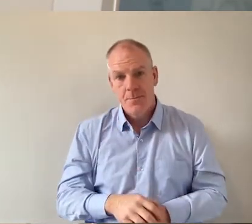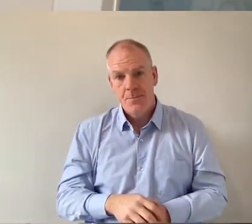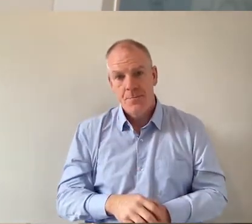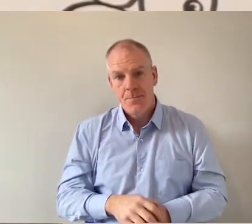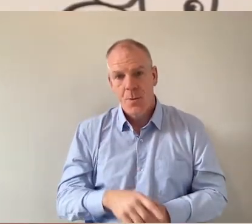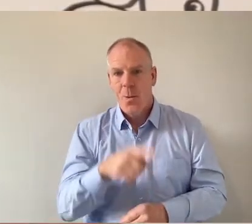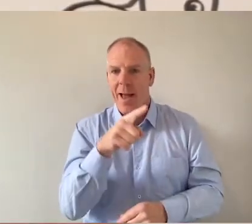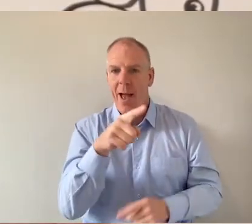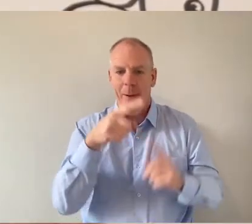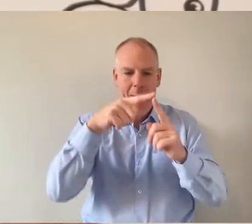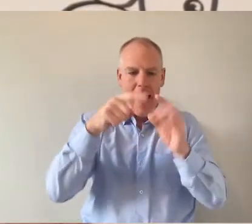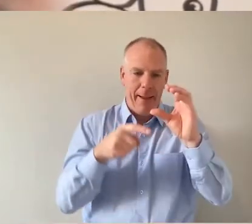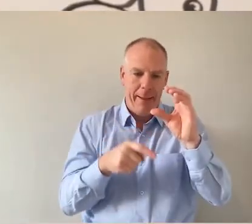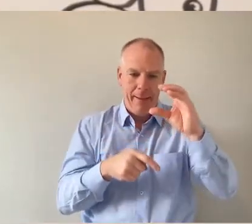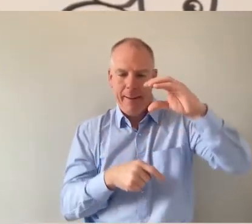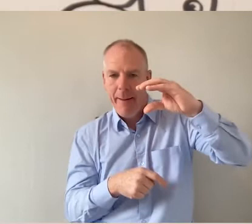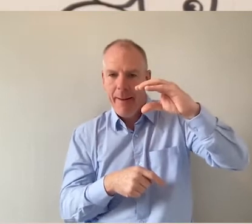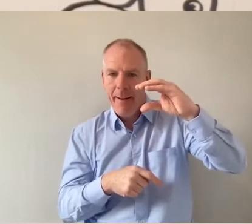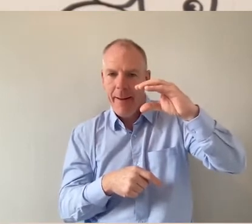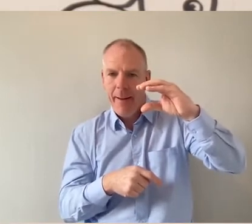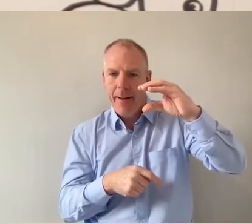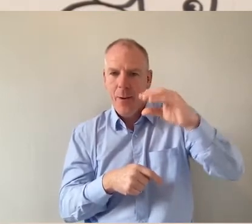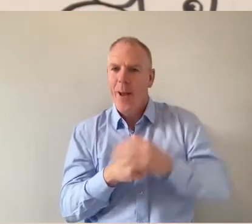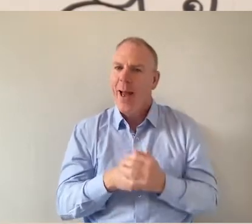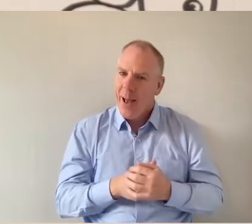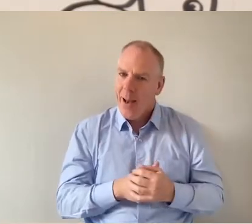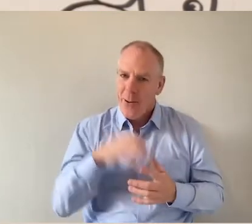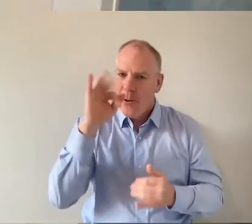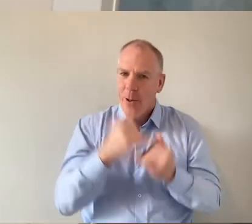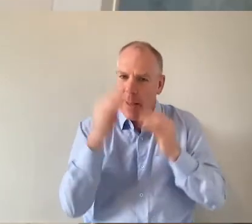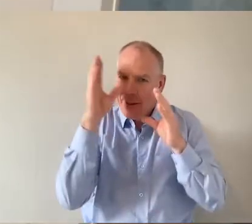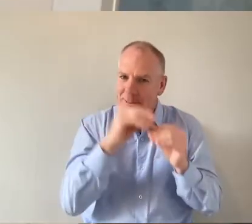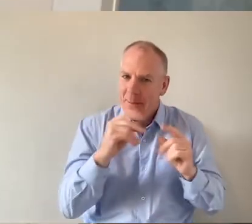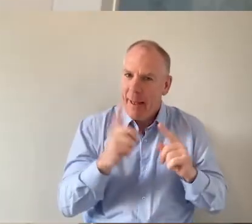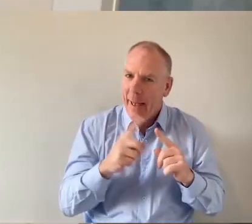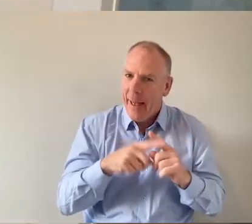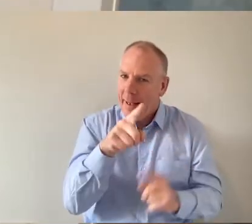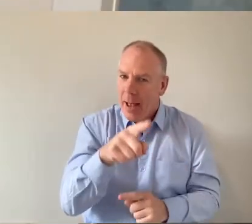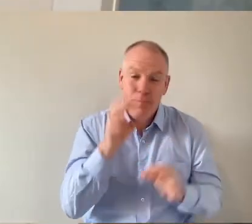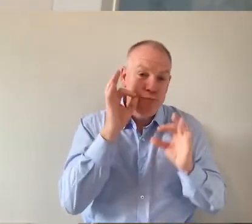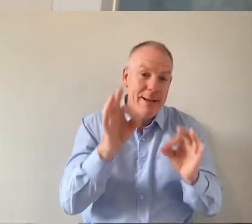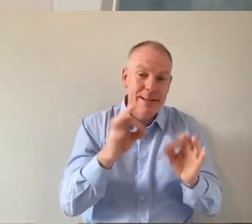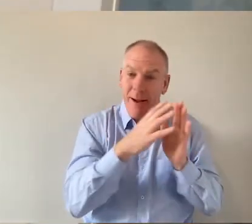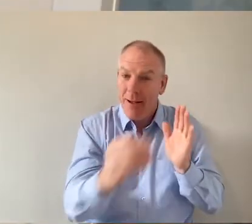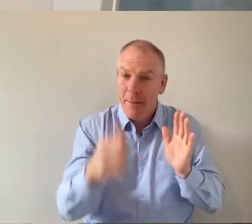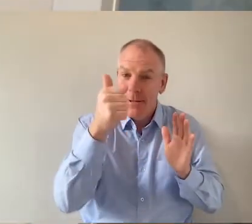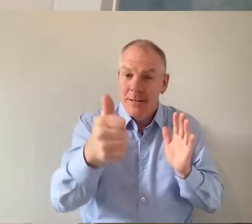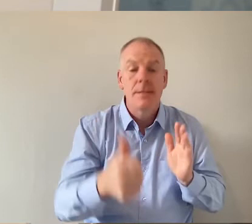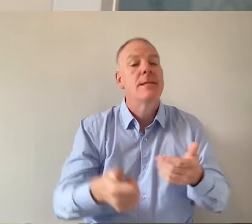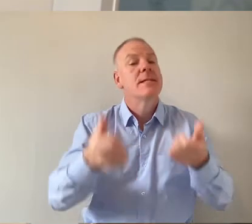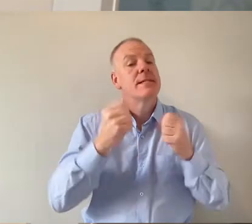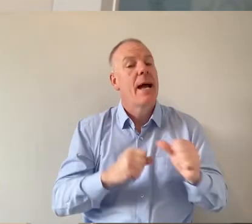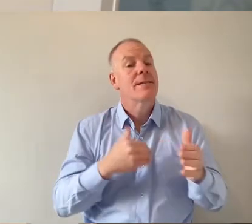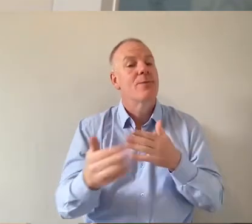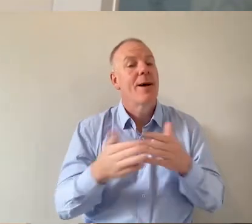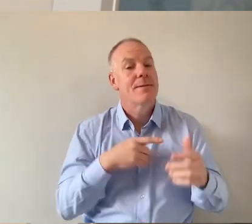big oval here, like an egg that looks like it's a bit sleepy. Brilliant, well done. Now the next thing we're going to do is we're